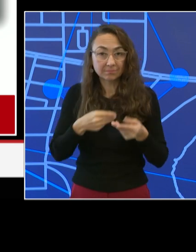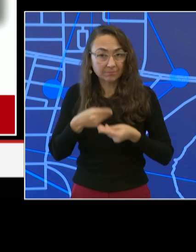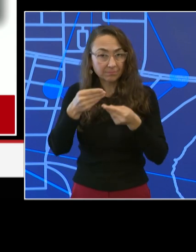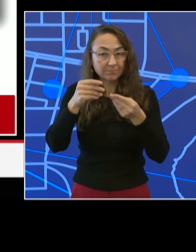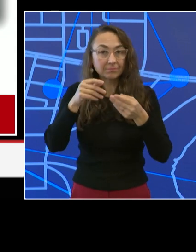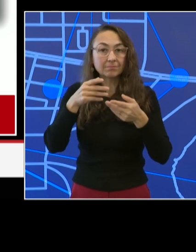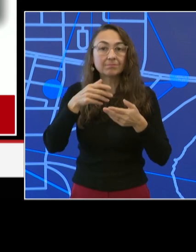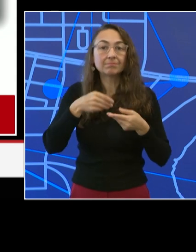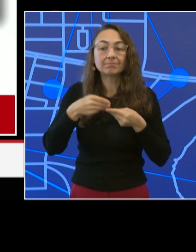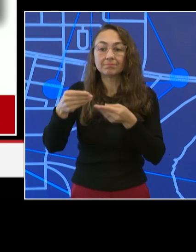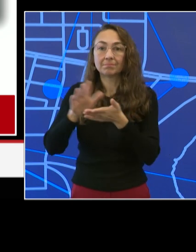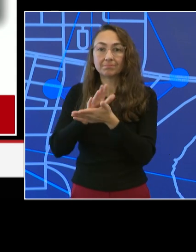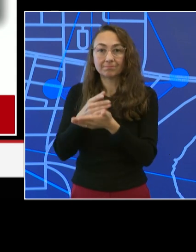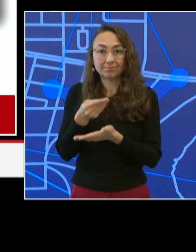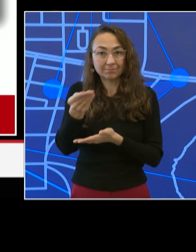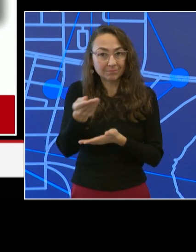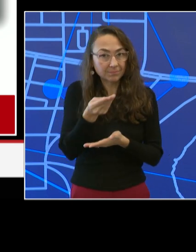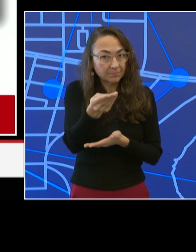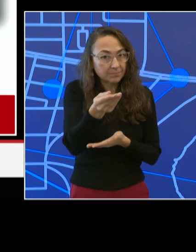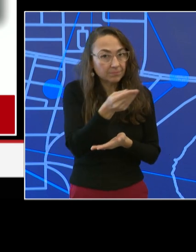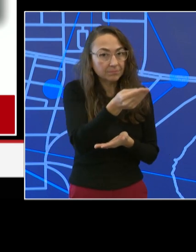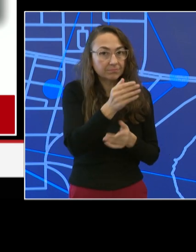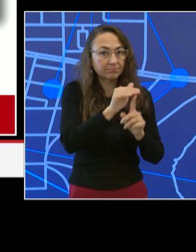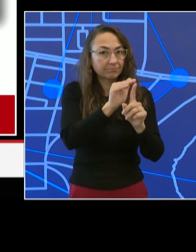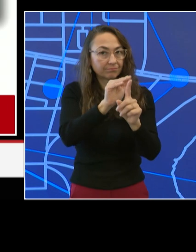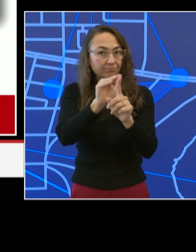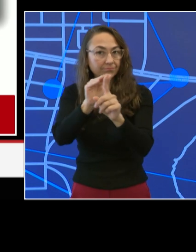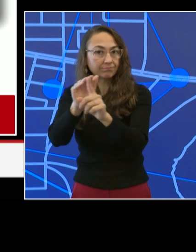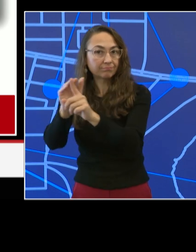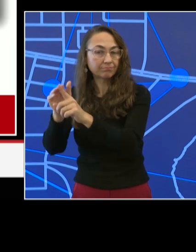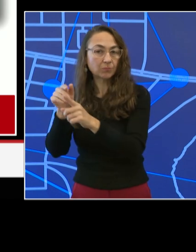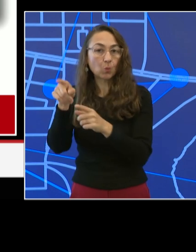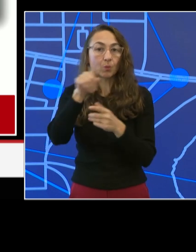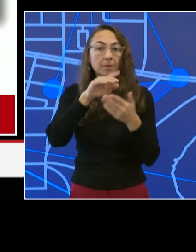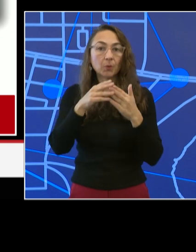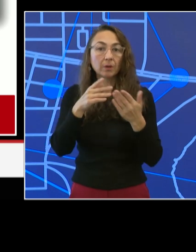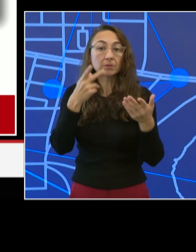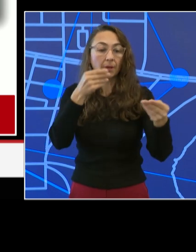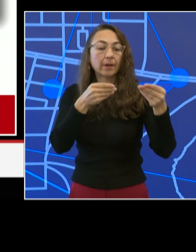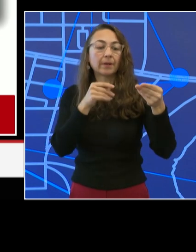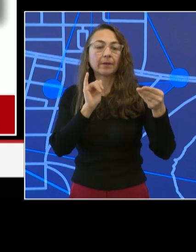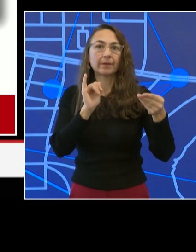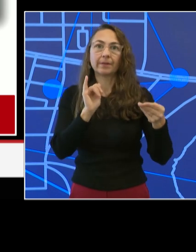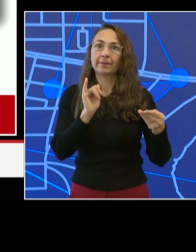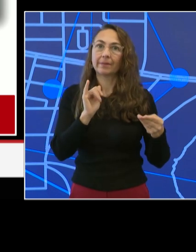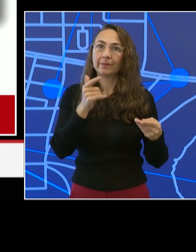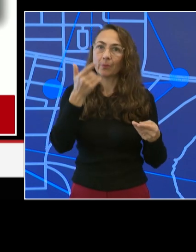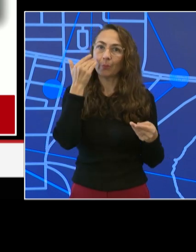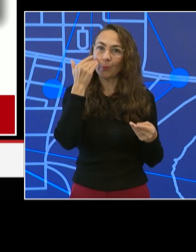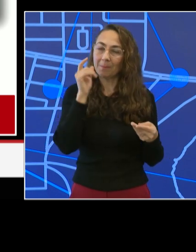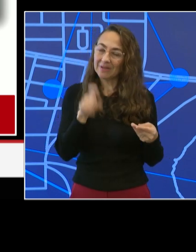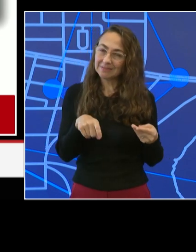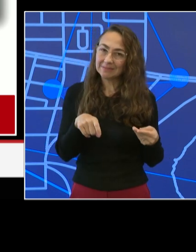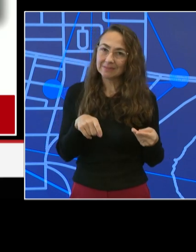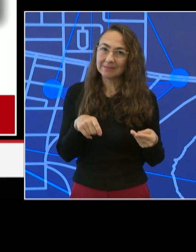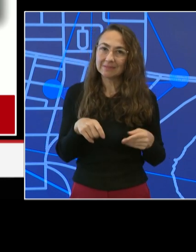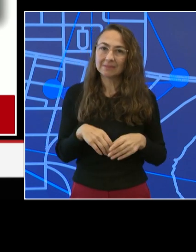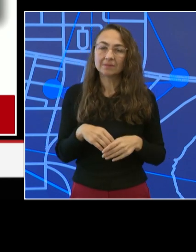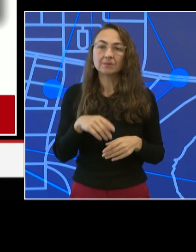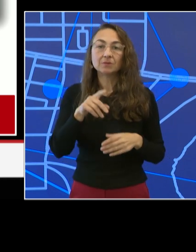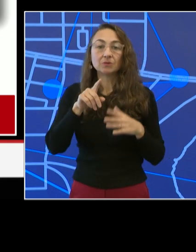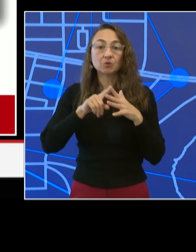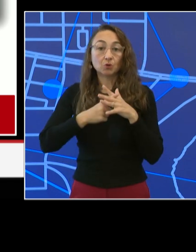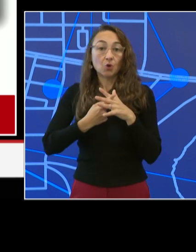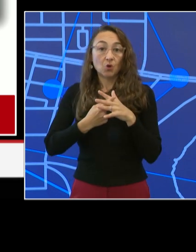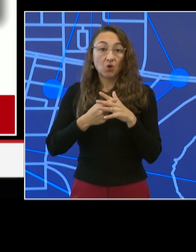that the community had a sense of awareness as to what was going to take place. In the initial phases of it, the intent was not for us